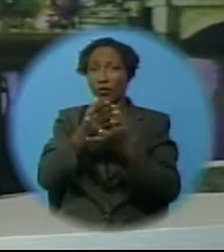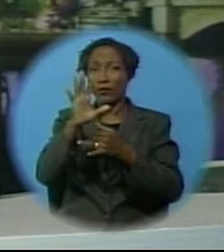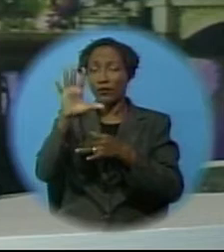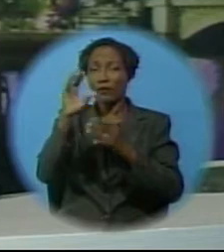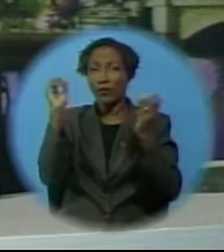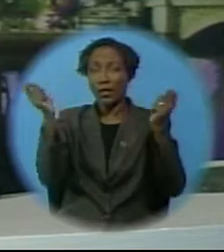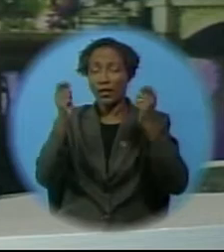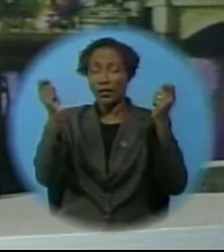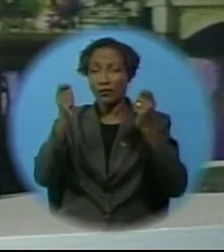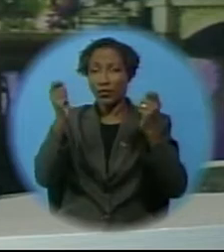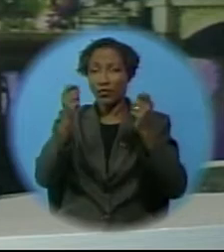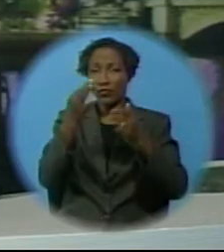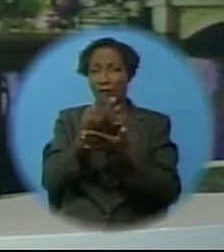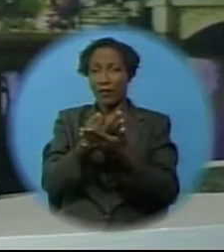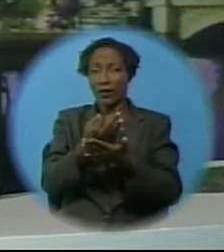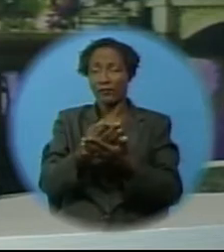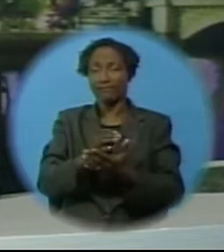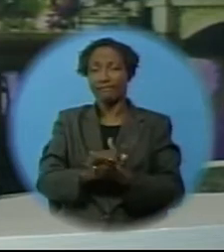Fund.